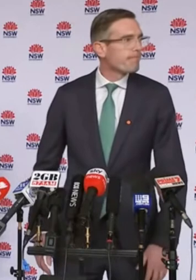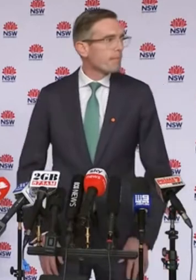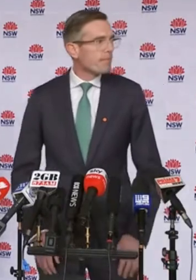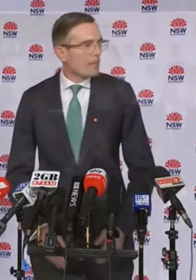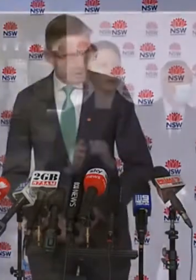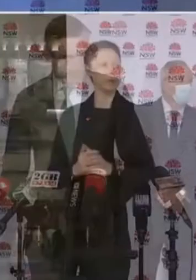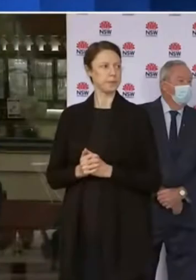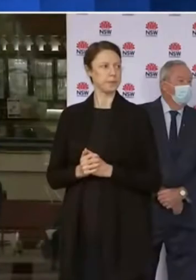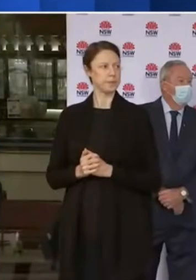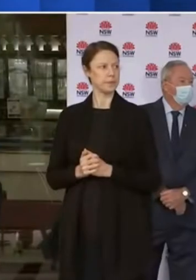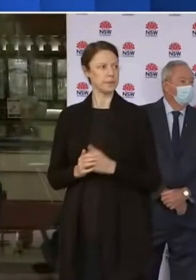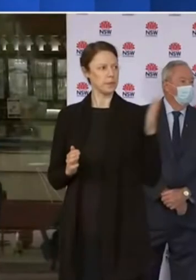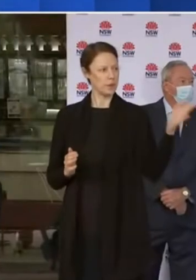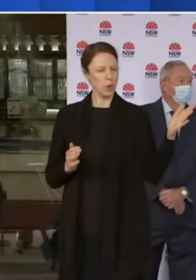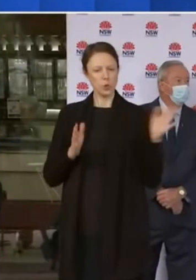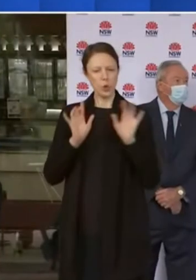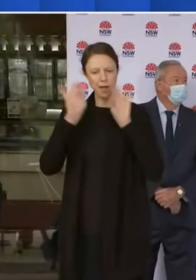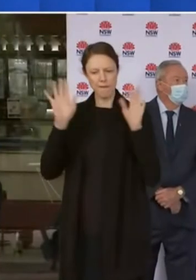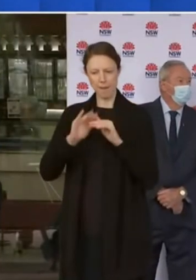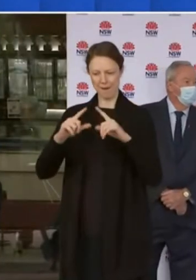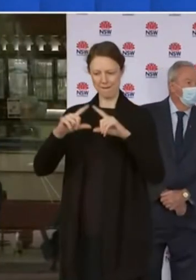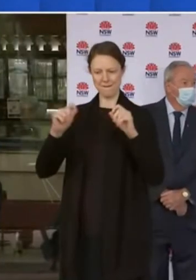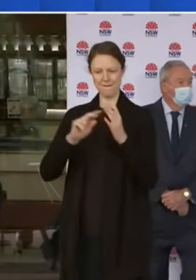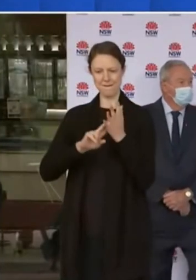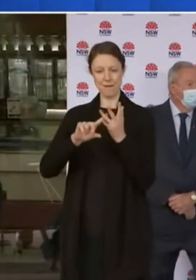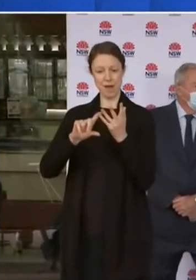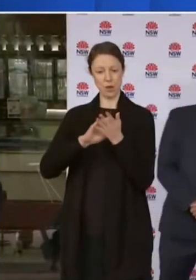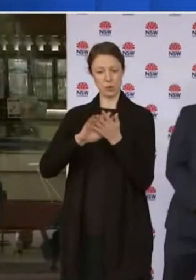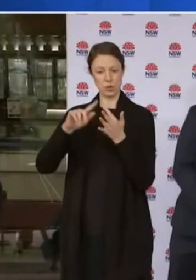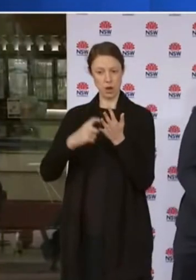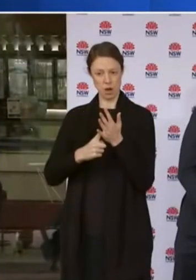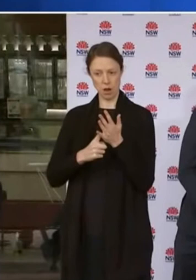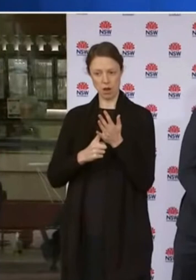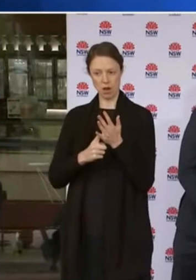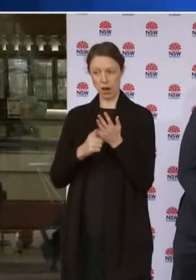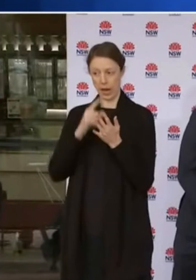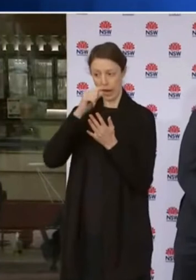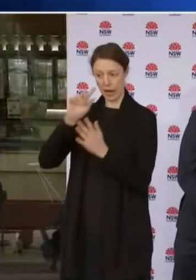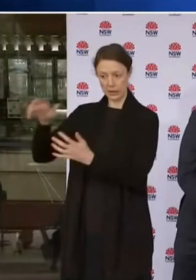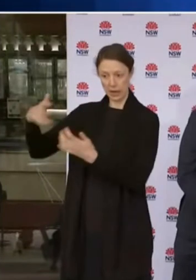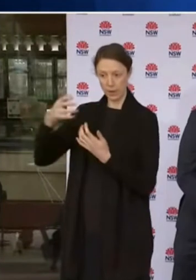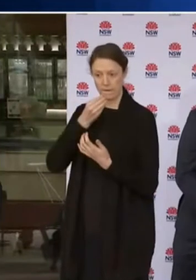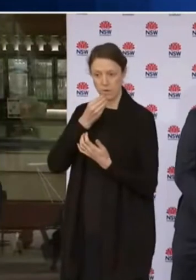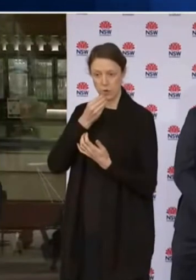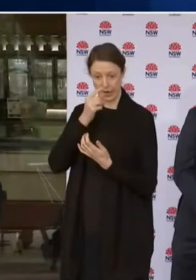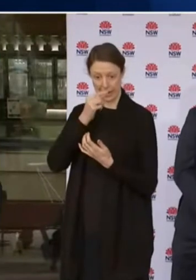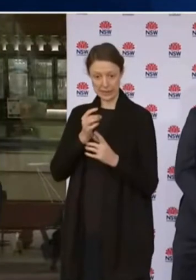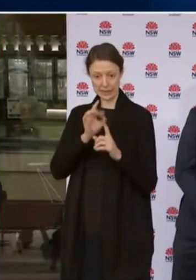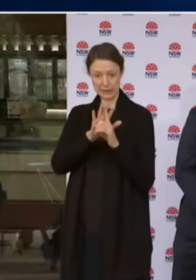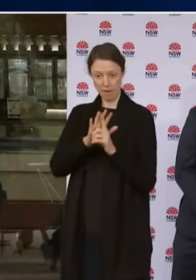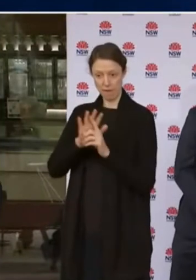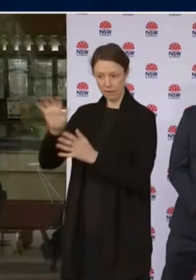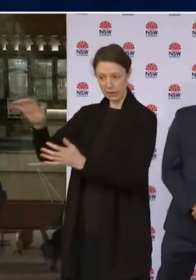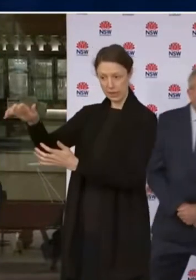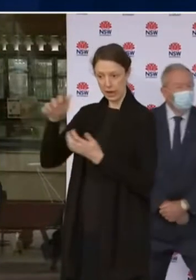Robert Starr, regarding dynamic discovery, to clarify, can you pick up Takeaway yourself or must be available? No, can pick up Takeaway yourself.